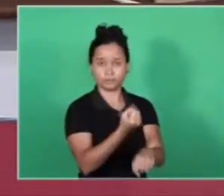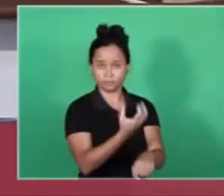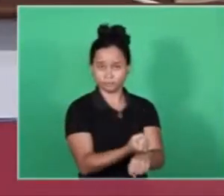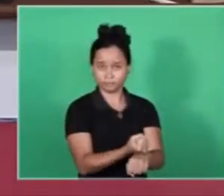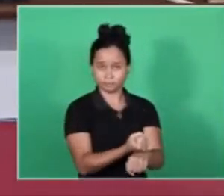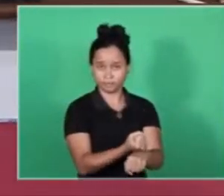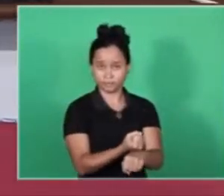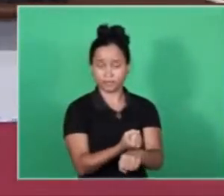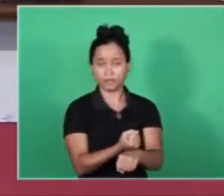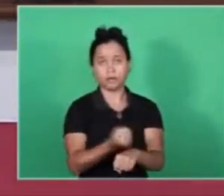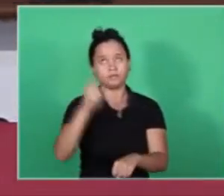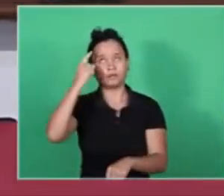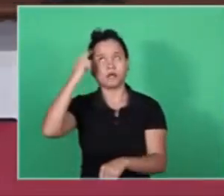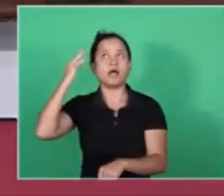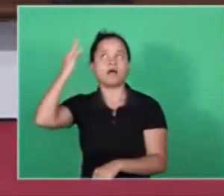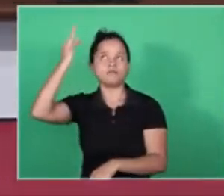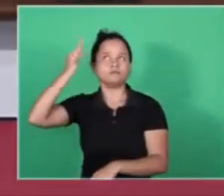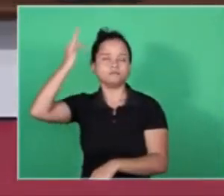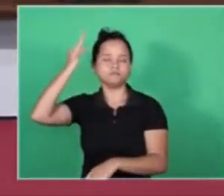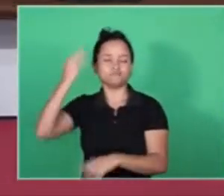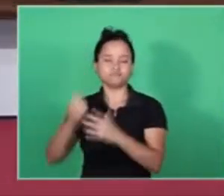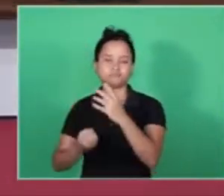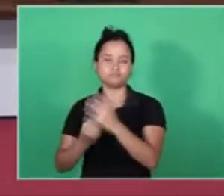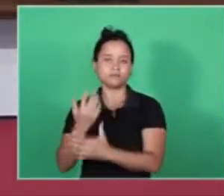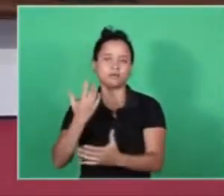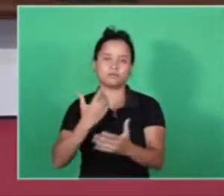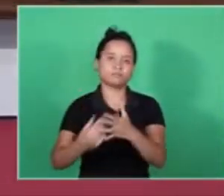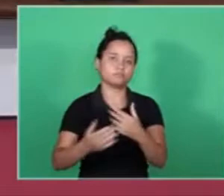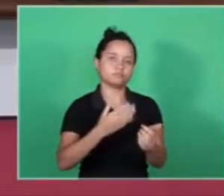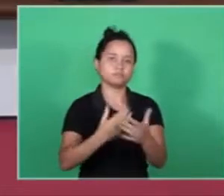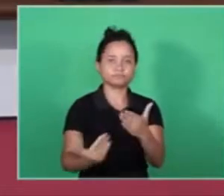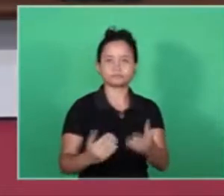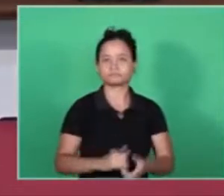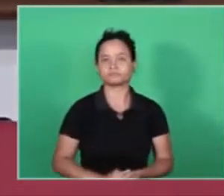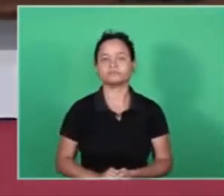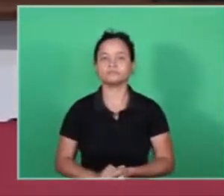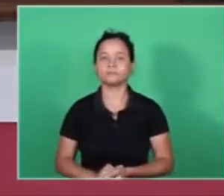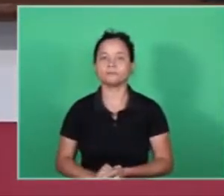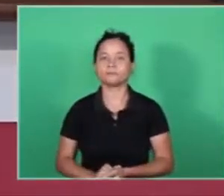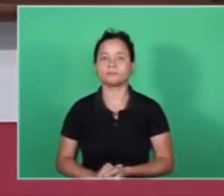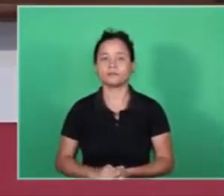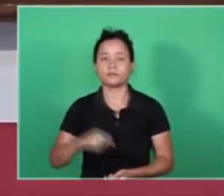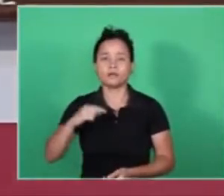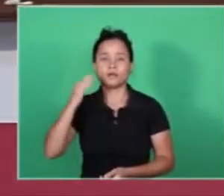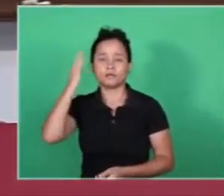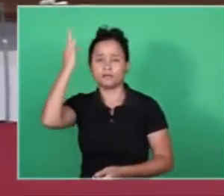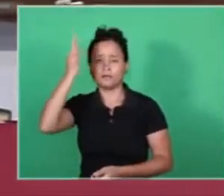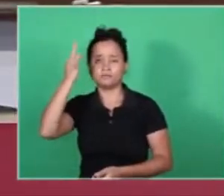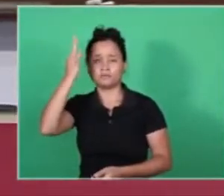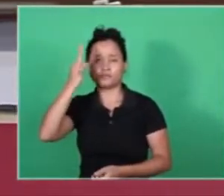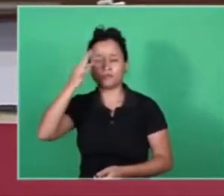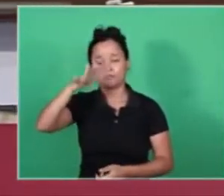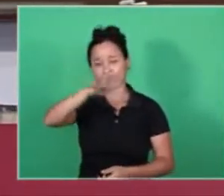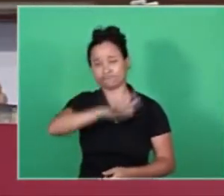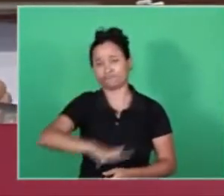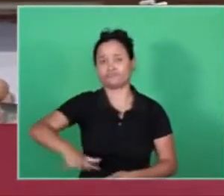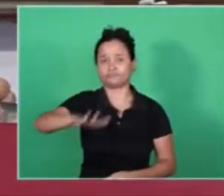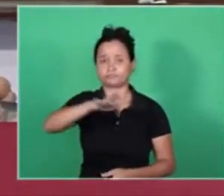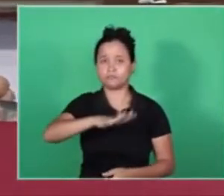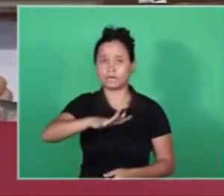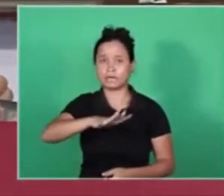It's gonna look at thinking about matter. You can make any philosophy. This is a general